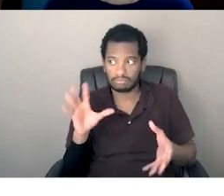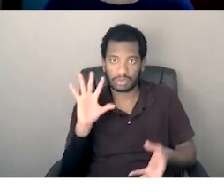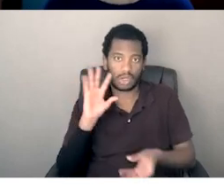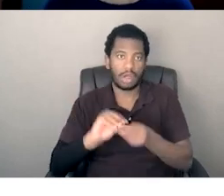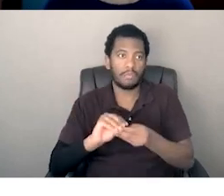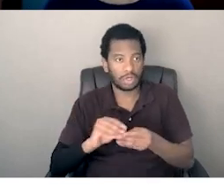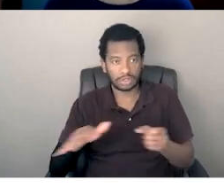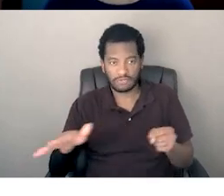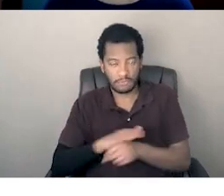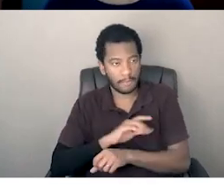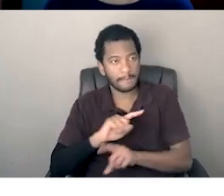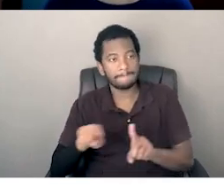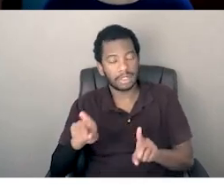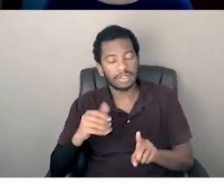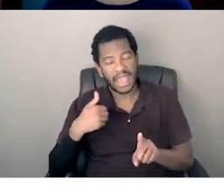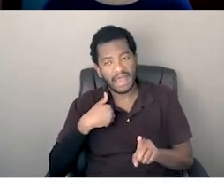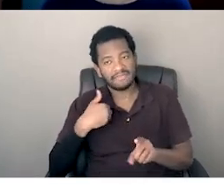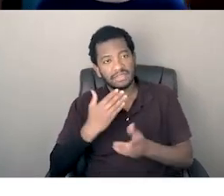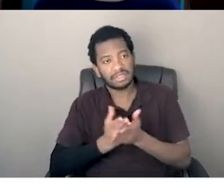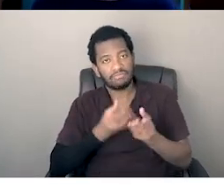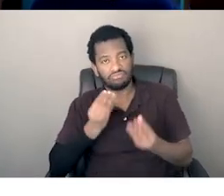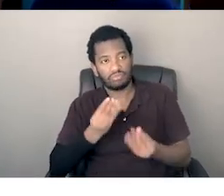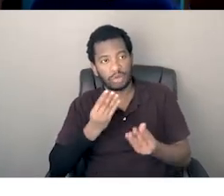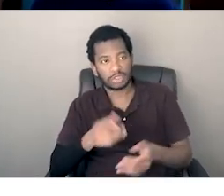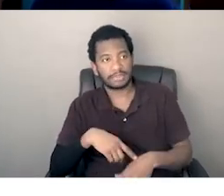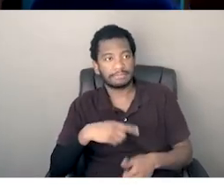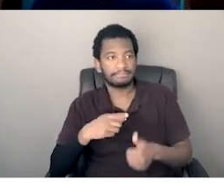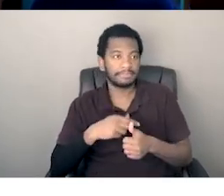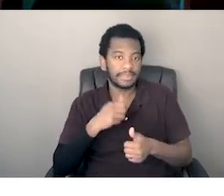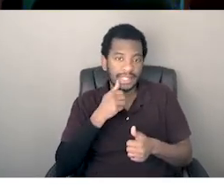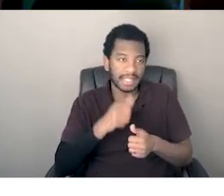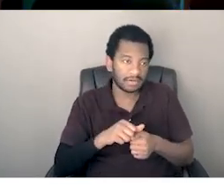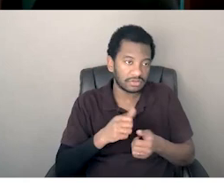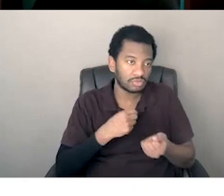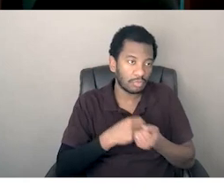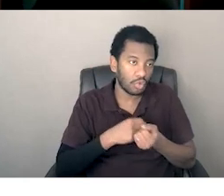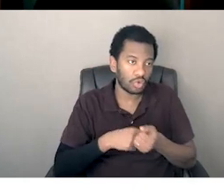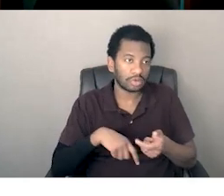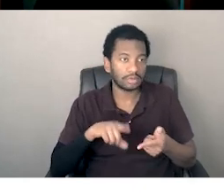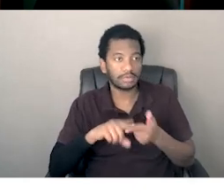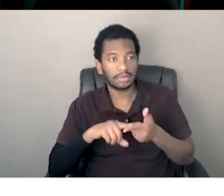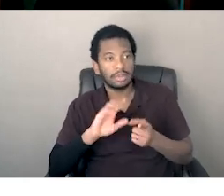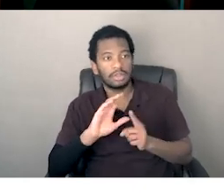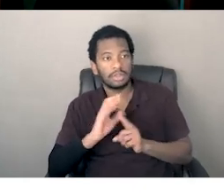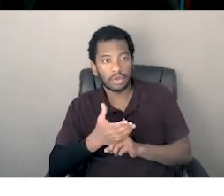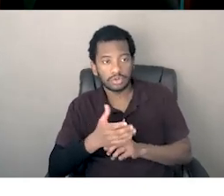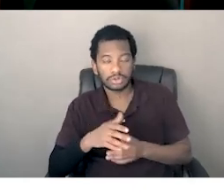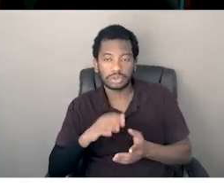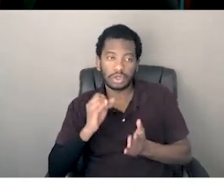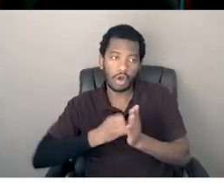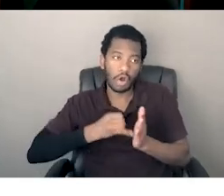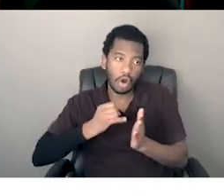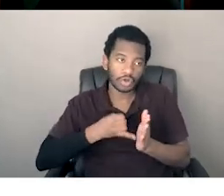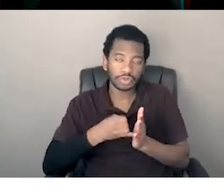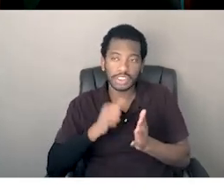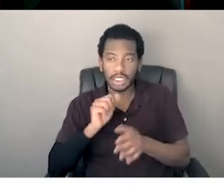support, also looking at arts and culture, which tends to be treated as an extra. But in many communities, it can